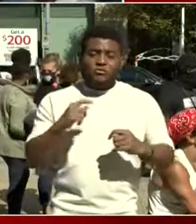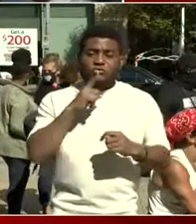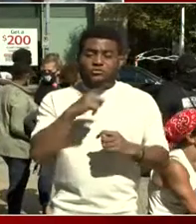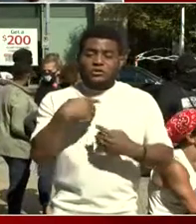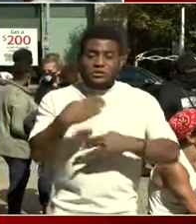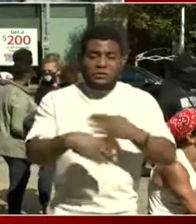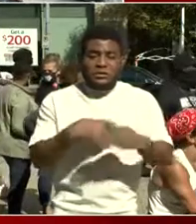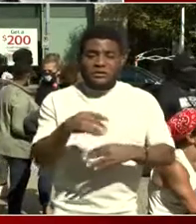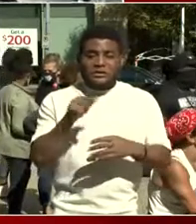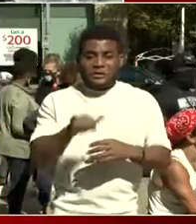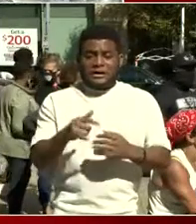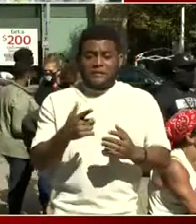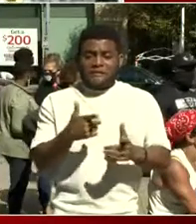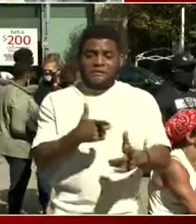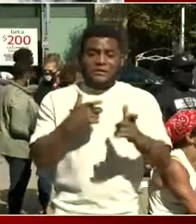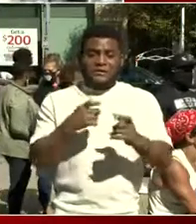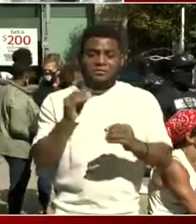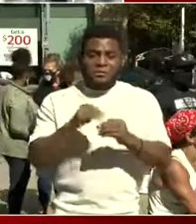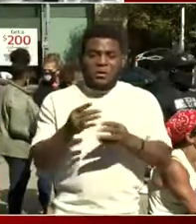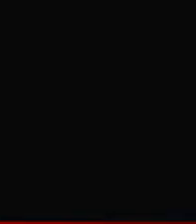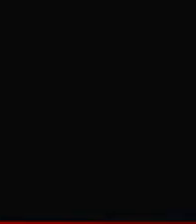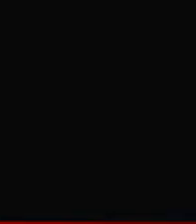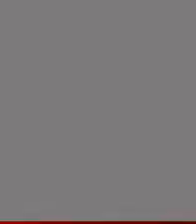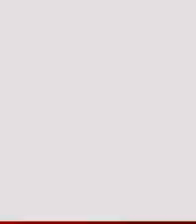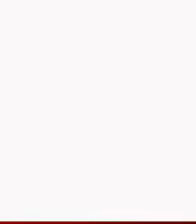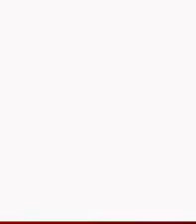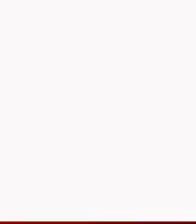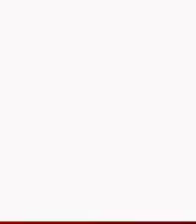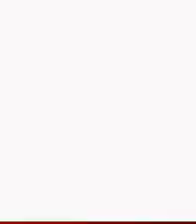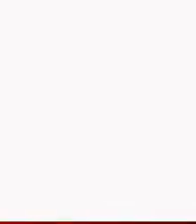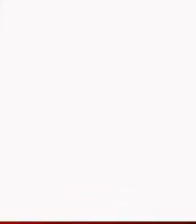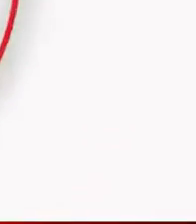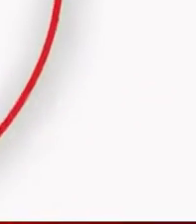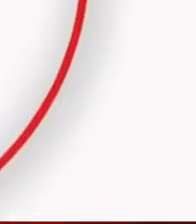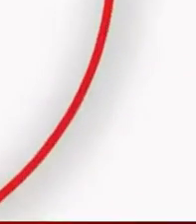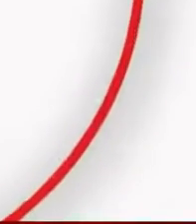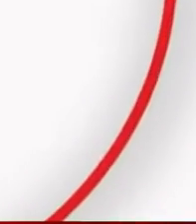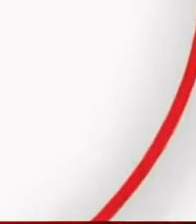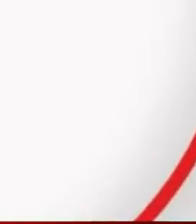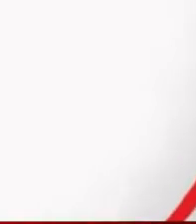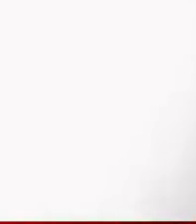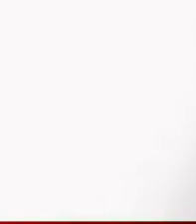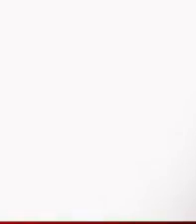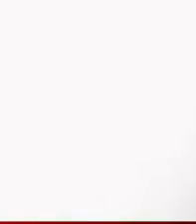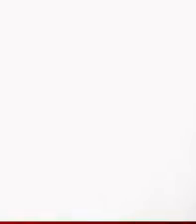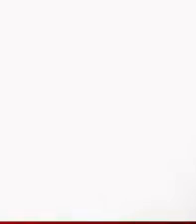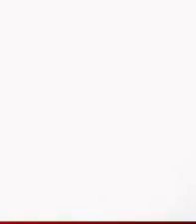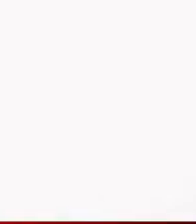Okay. Thank you, everybody. Thank you.